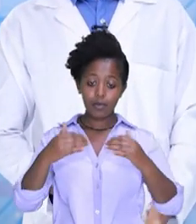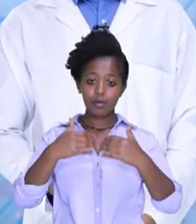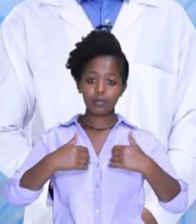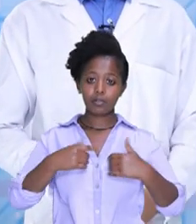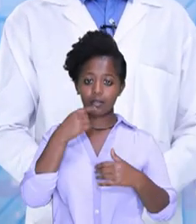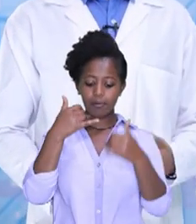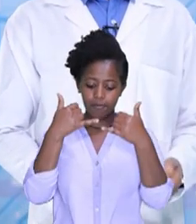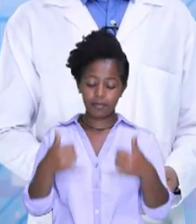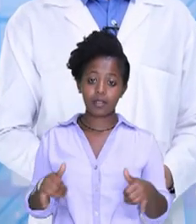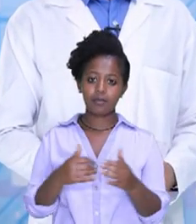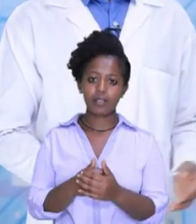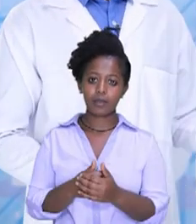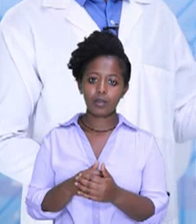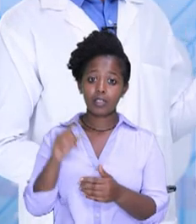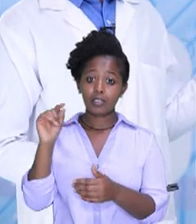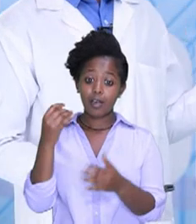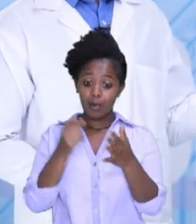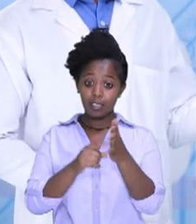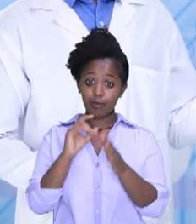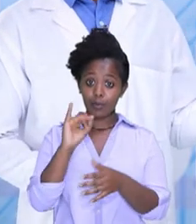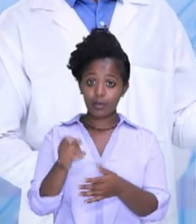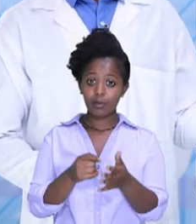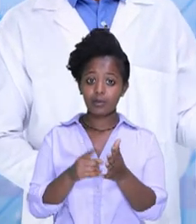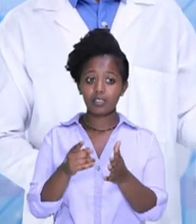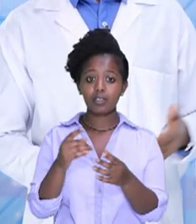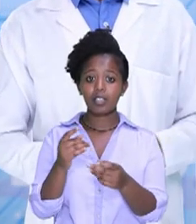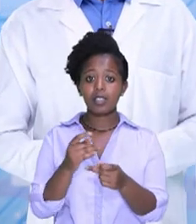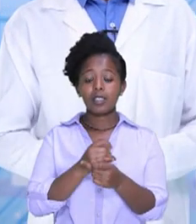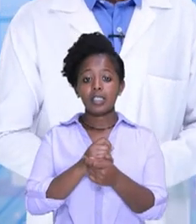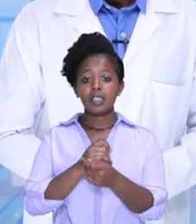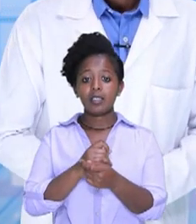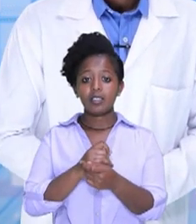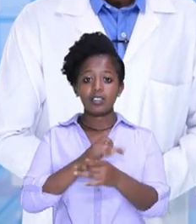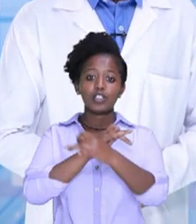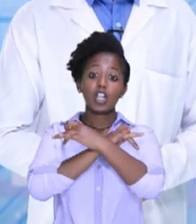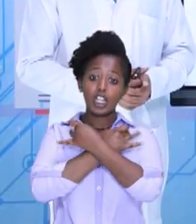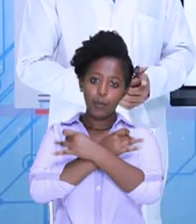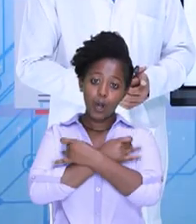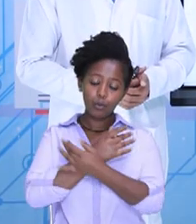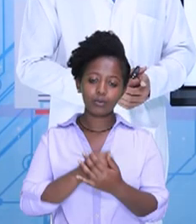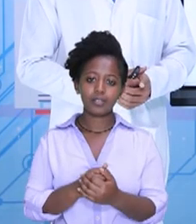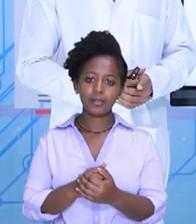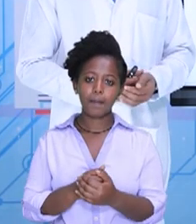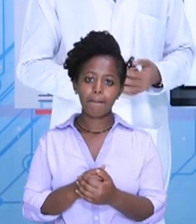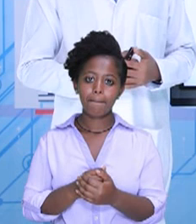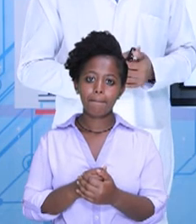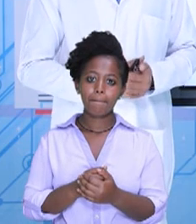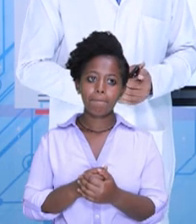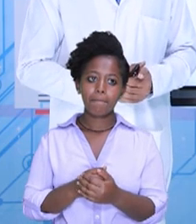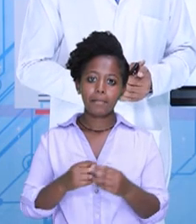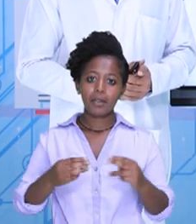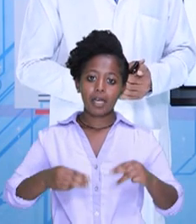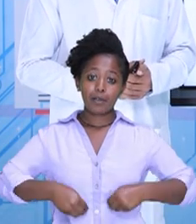Can they list some of example of these animals? Can take the Chelada baboon and